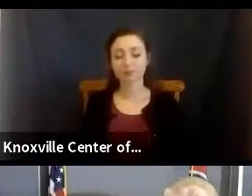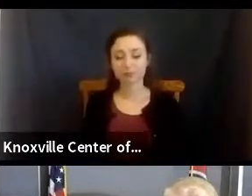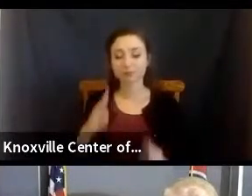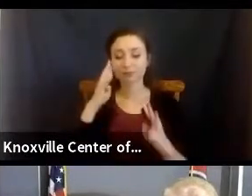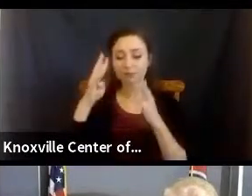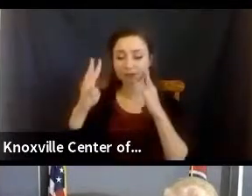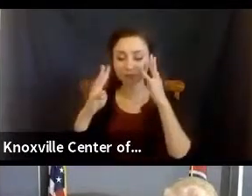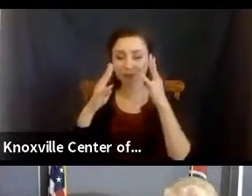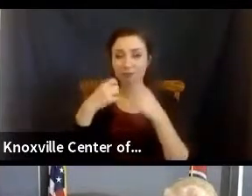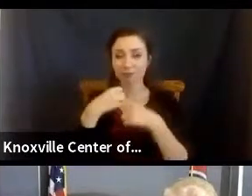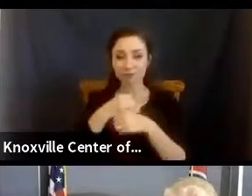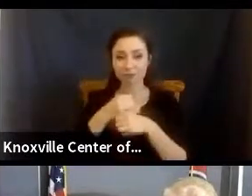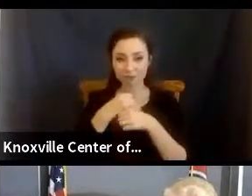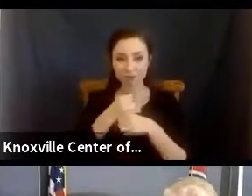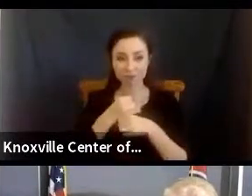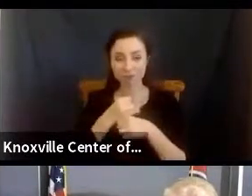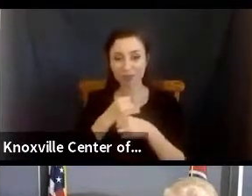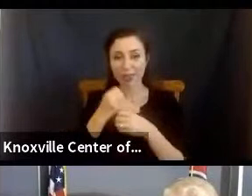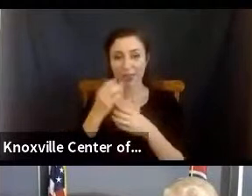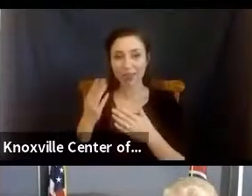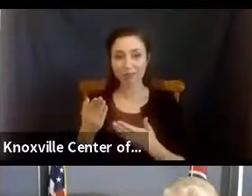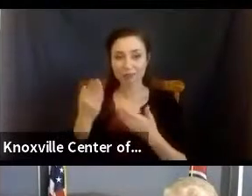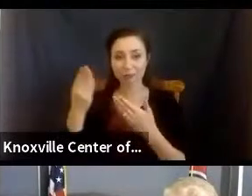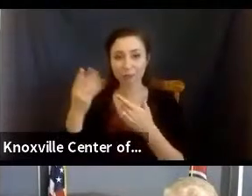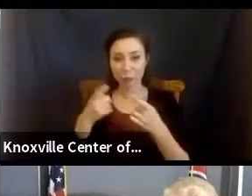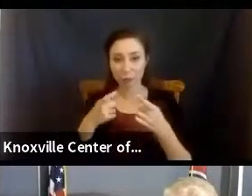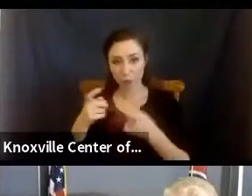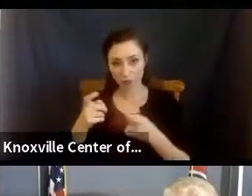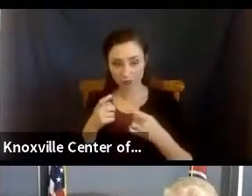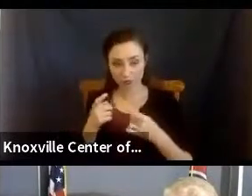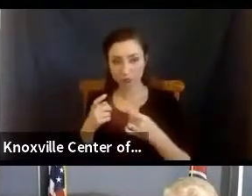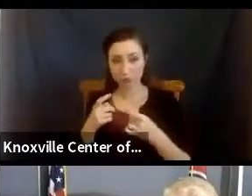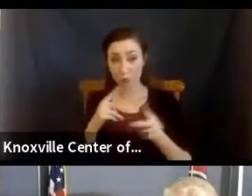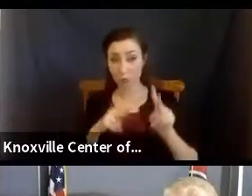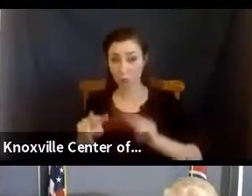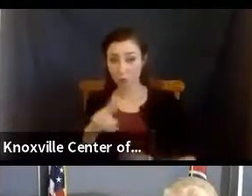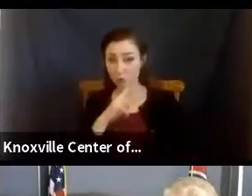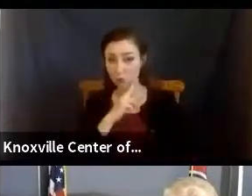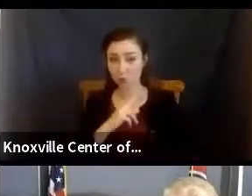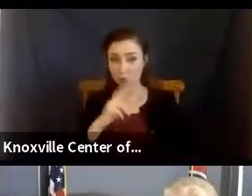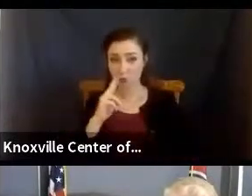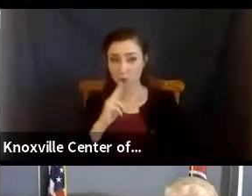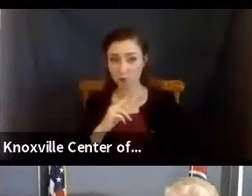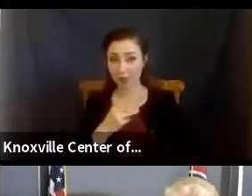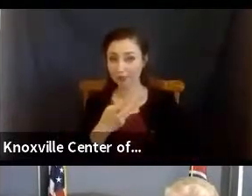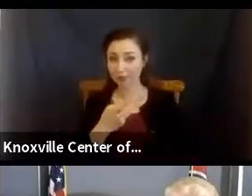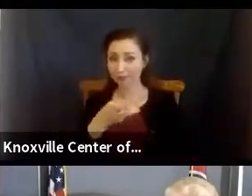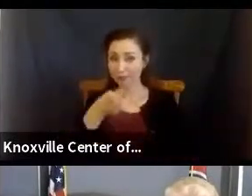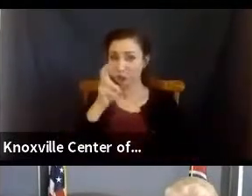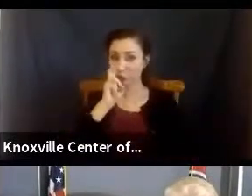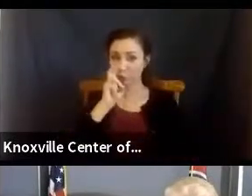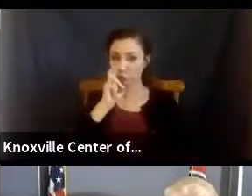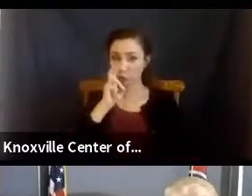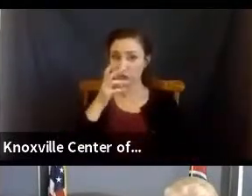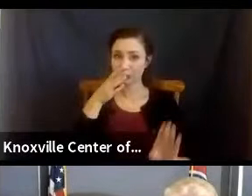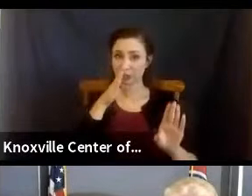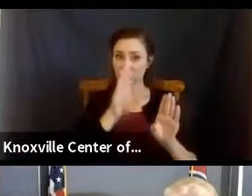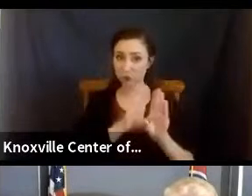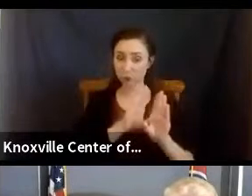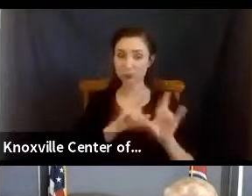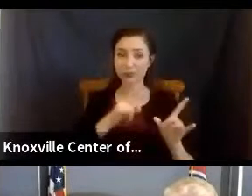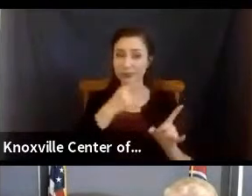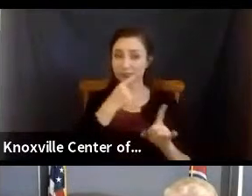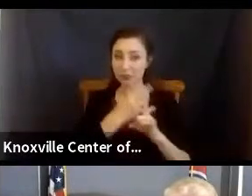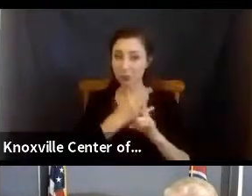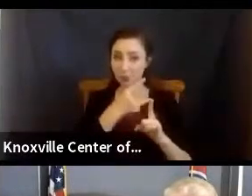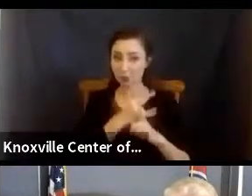proposed regulation, are we looking at restaurants as strictly closing their alcohol sales and remaining open for